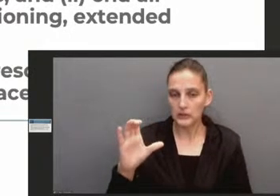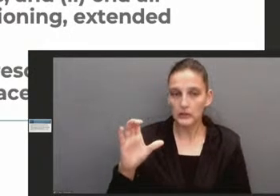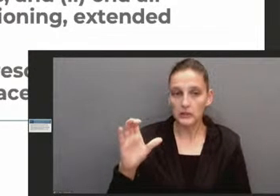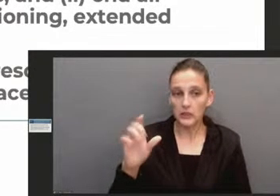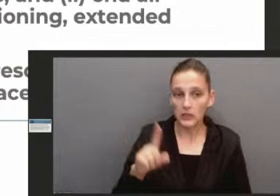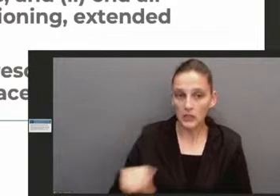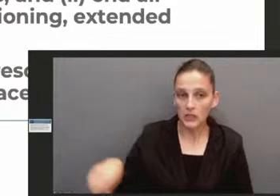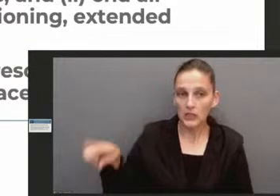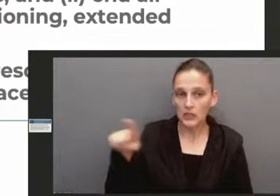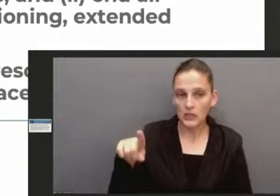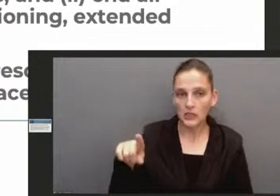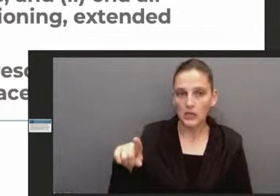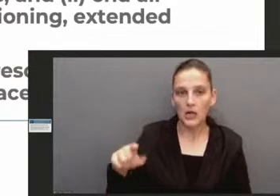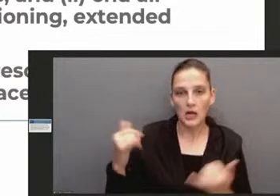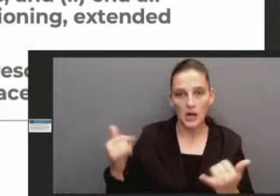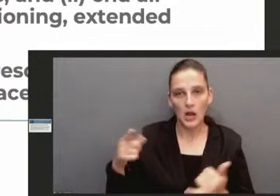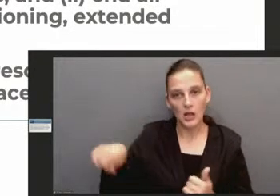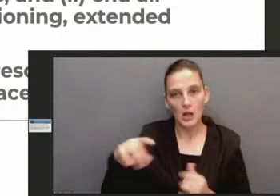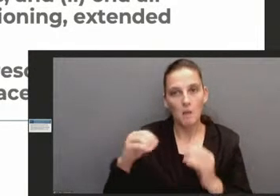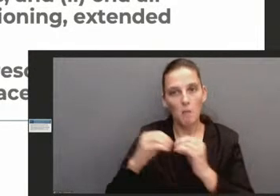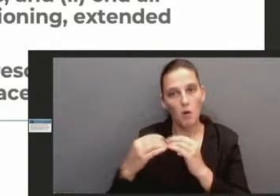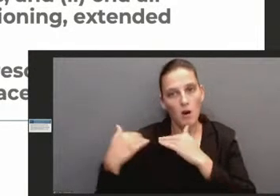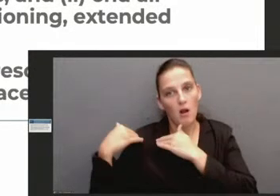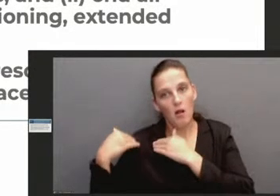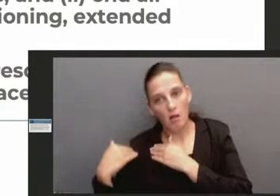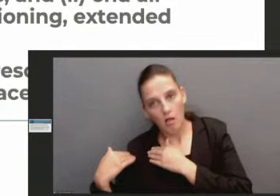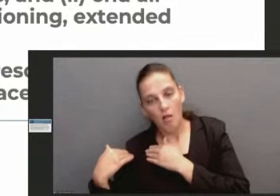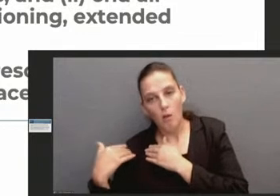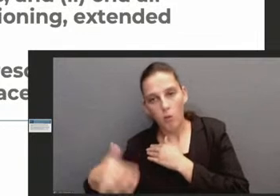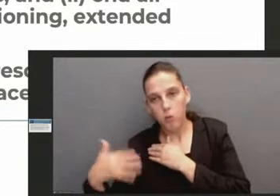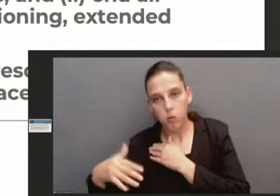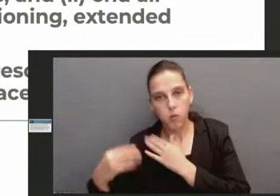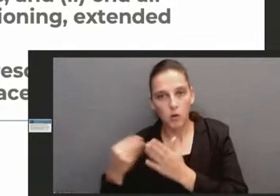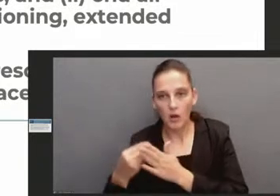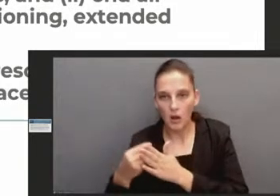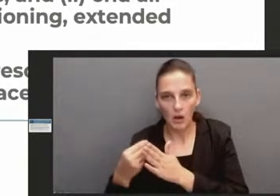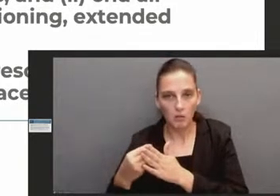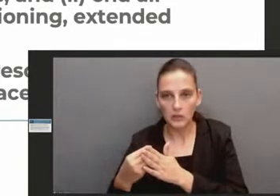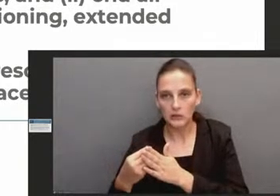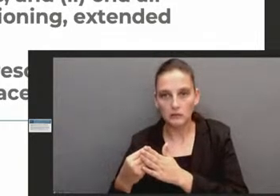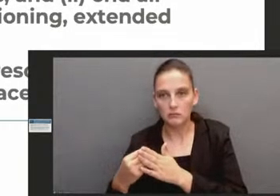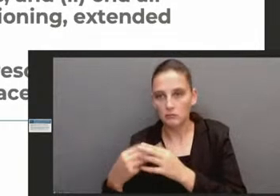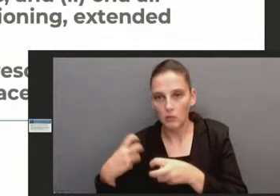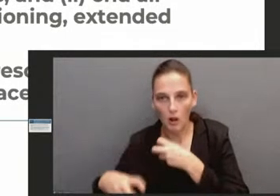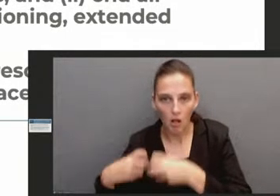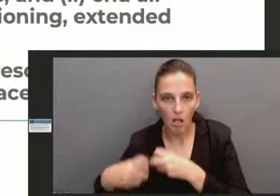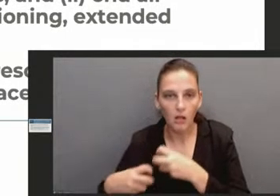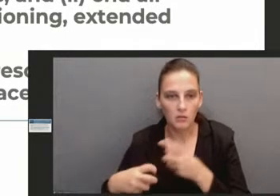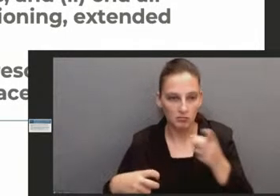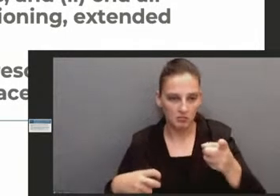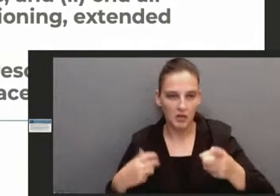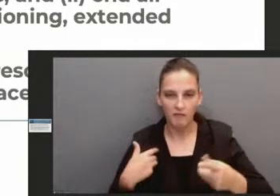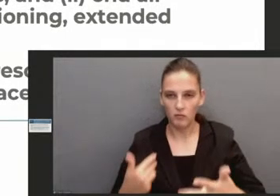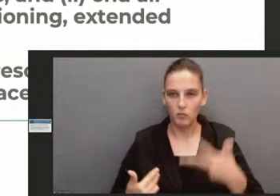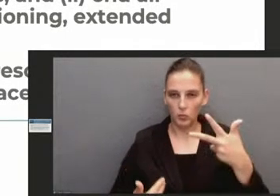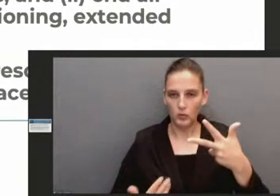disproportionately shouldered the impact of the pandemic economic devastation. Here we have 3